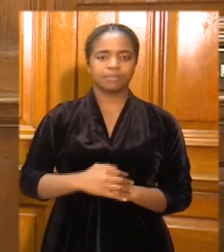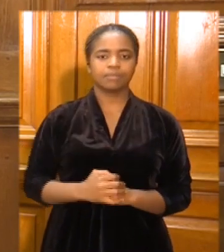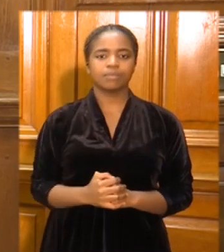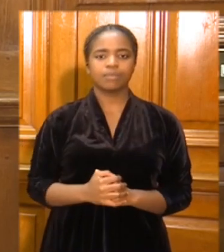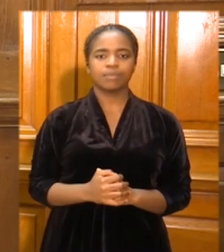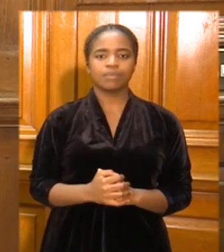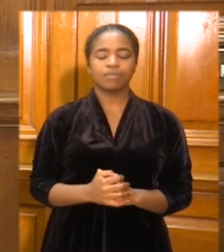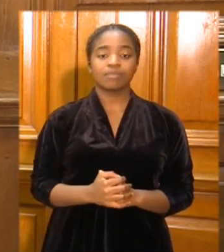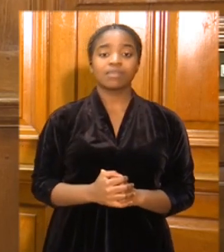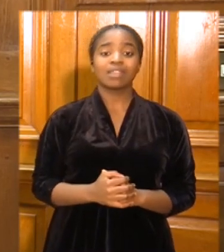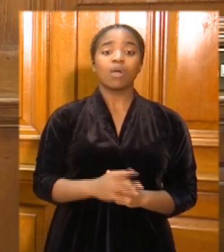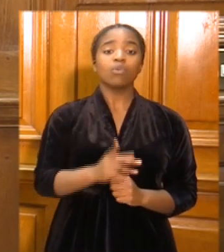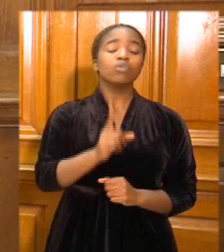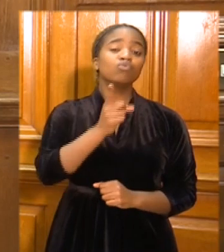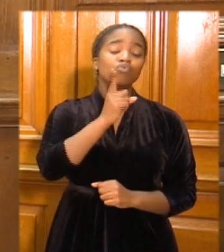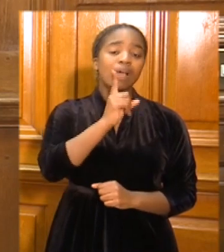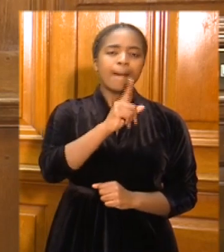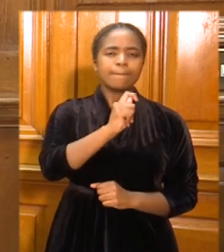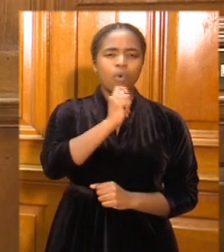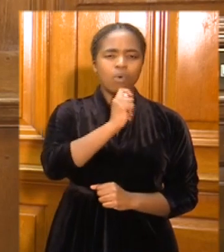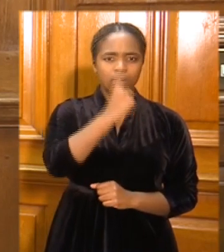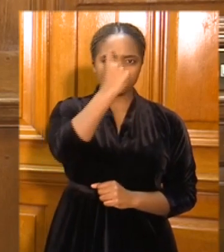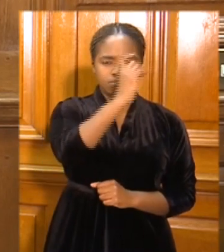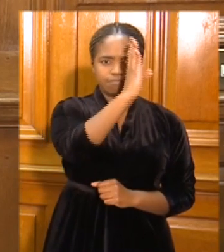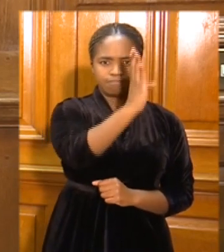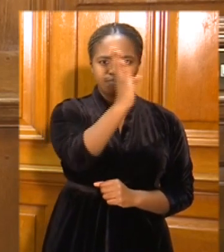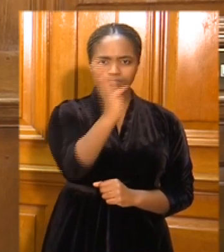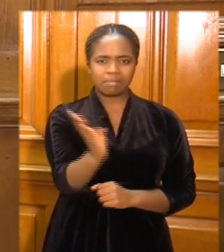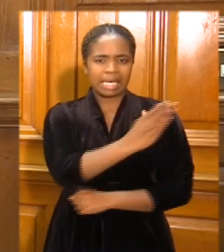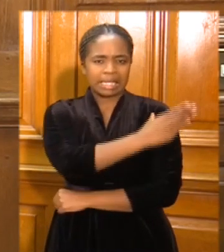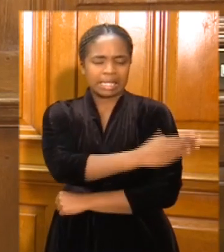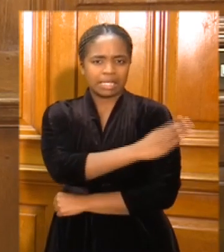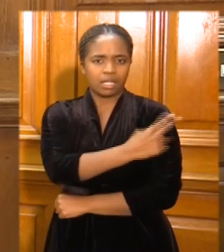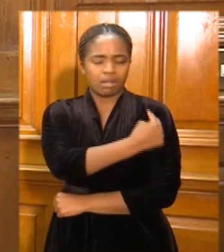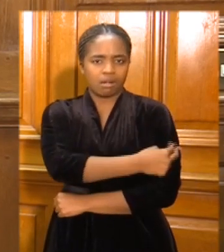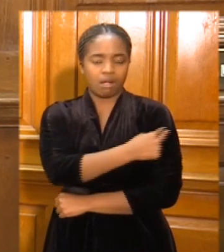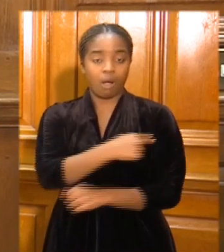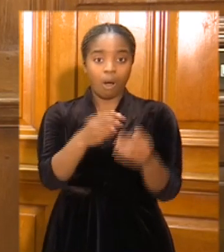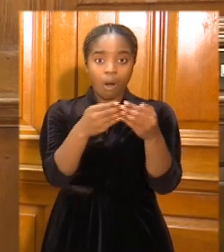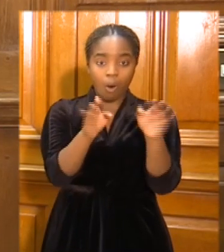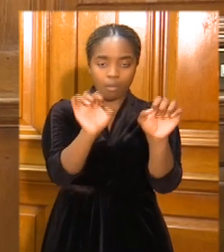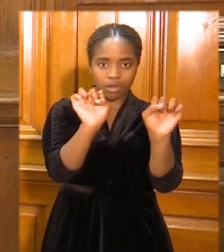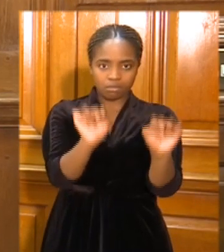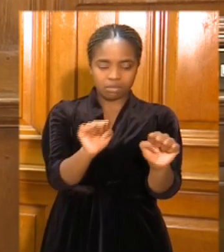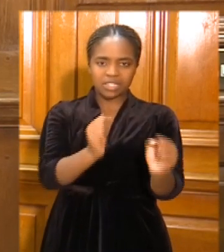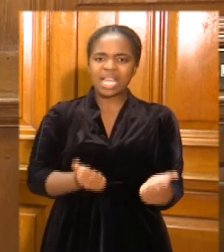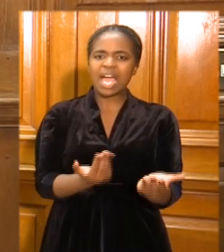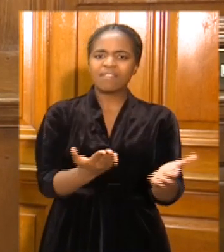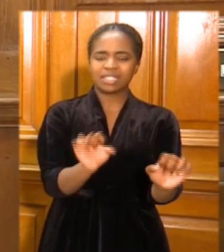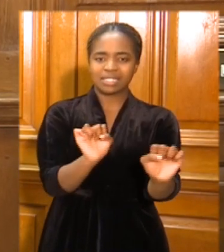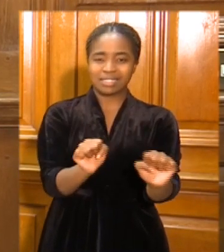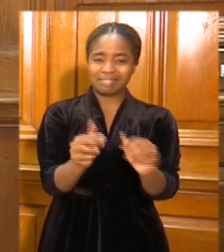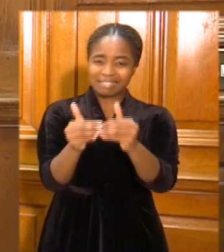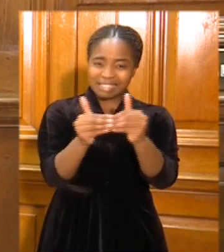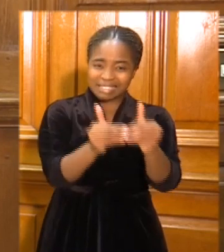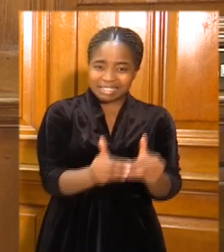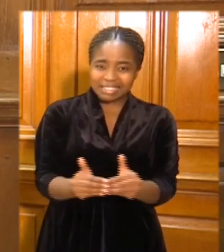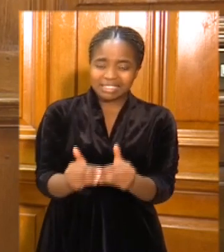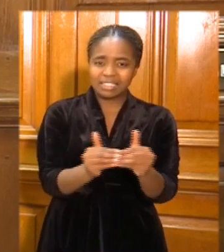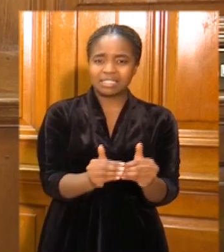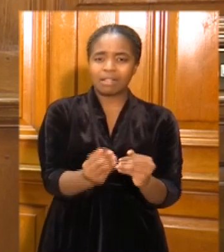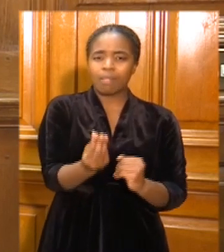health services should therefore be fully opened and continue to provide services with attention to